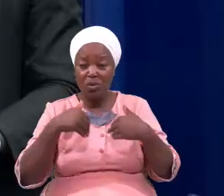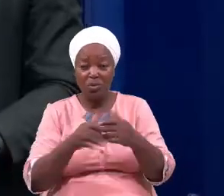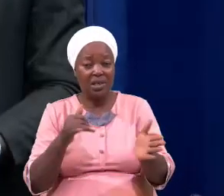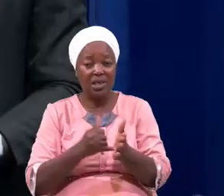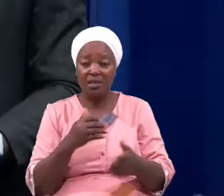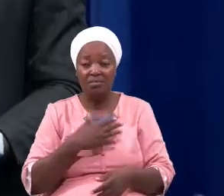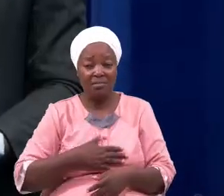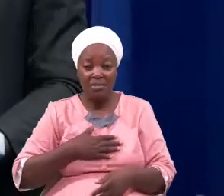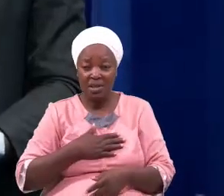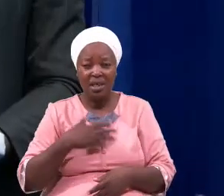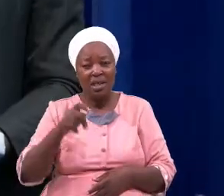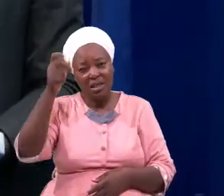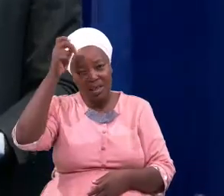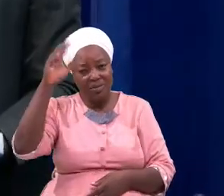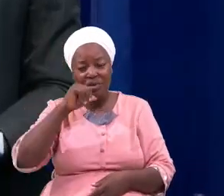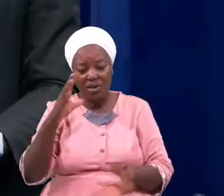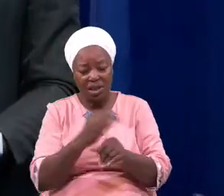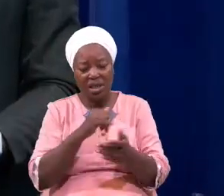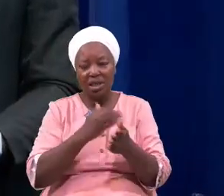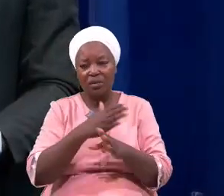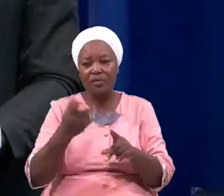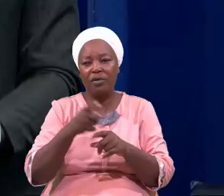The devil will not take it away from you.